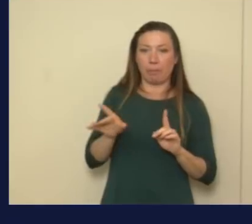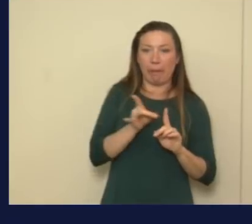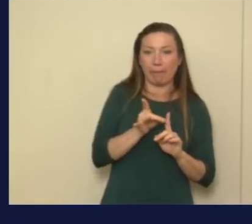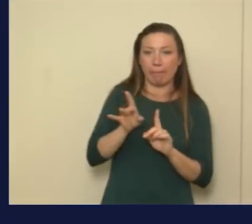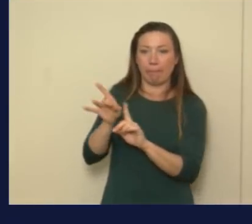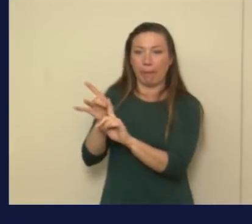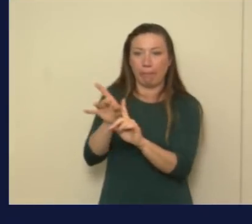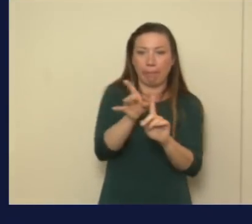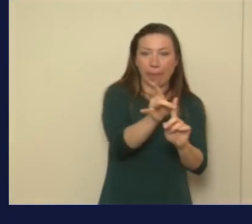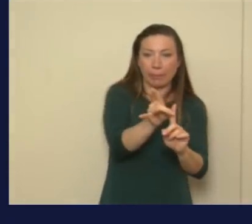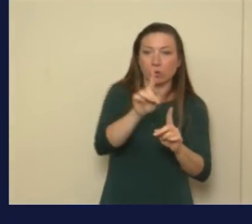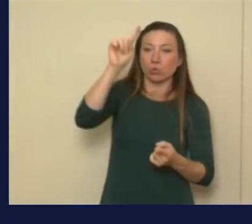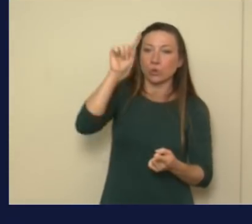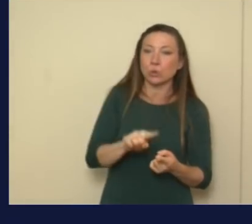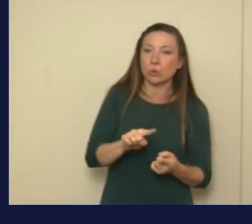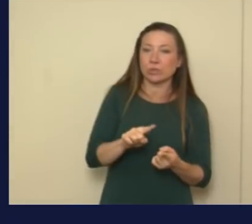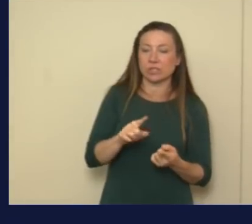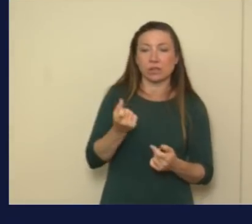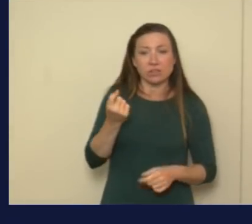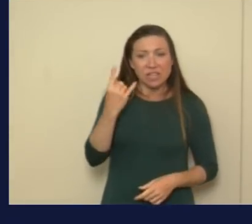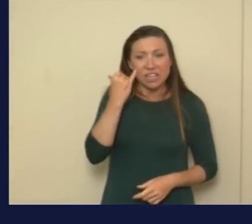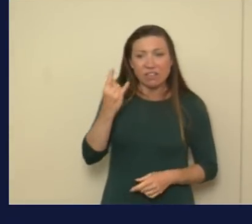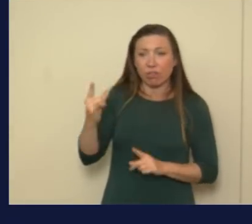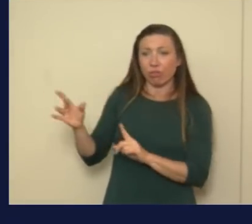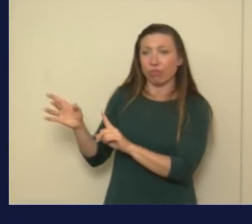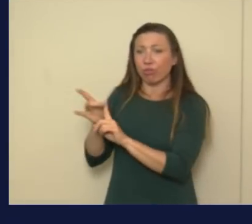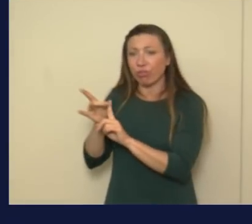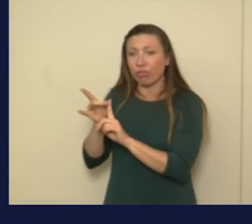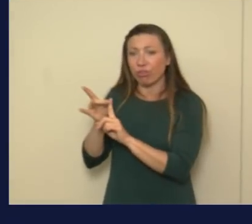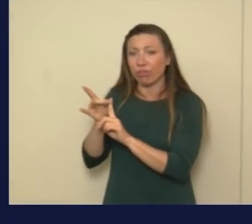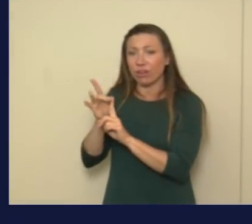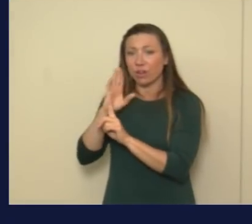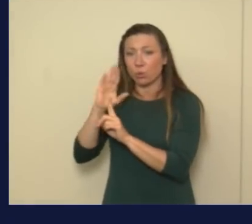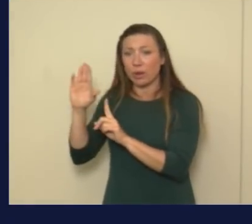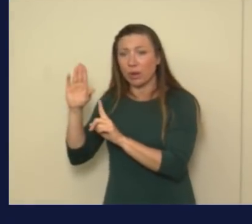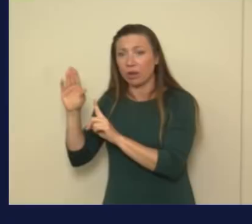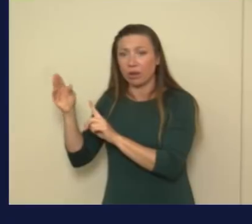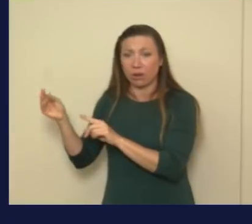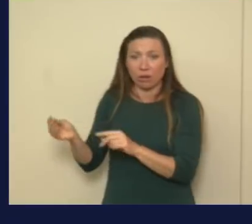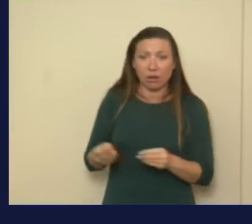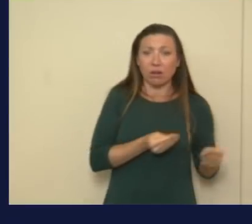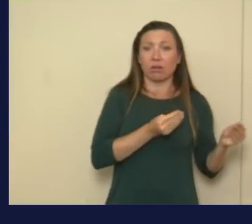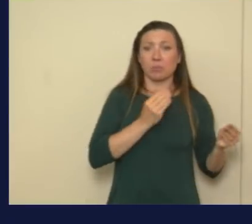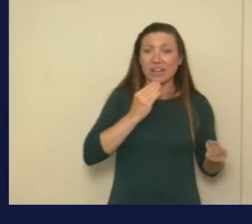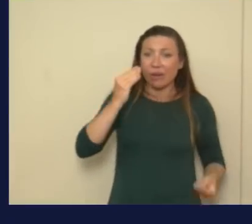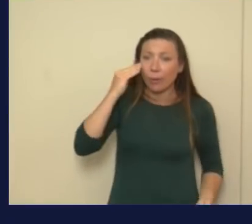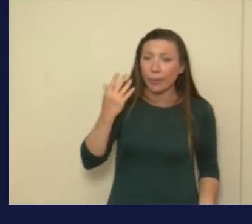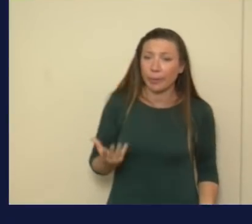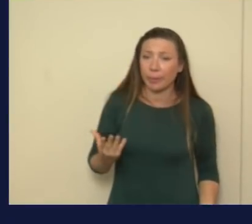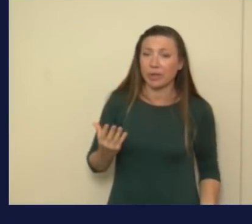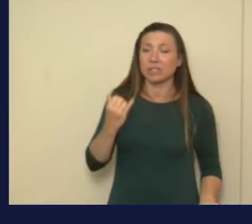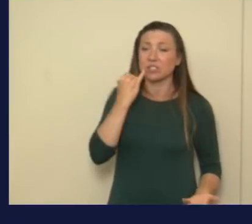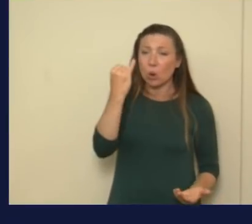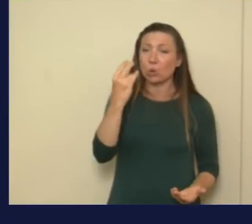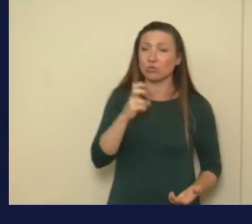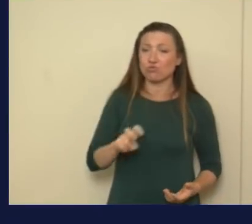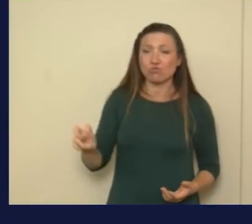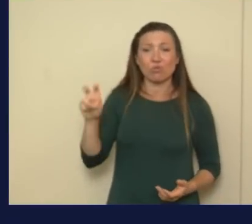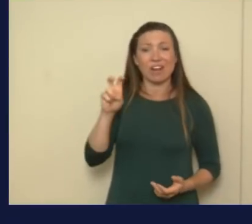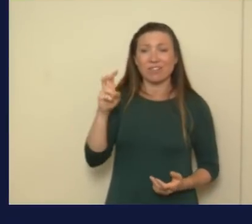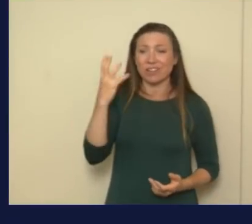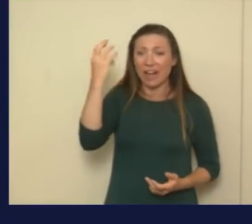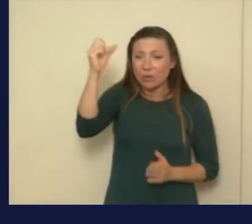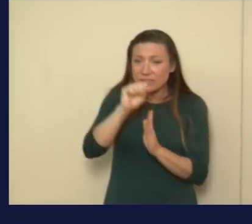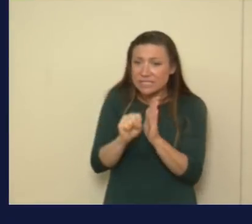you. We advise New Mexicans not to be traveling out of state, not to be traveling unnecessarily in their communities or